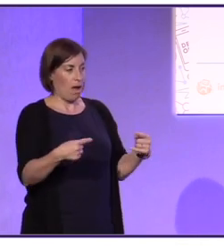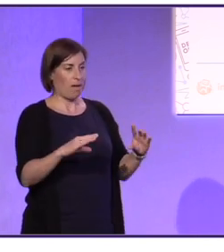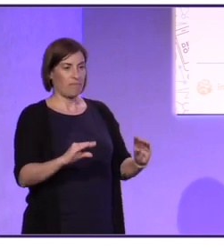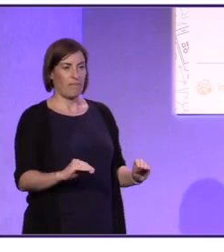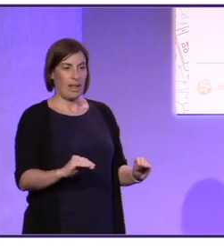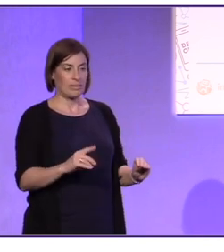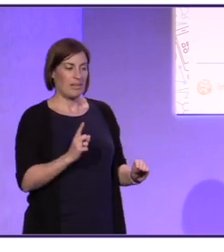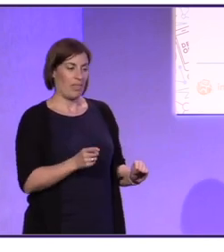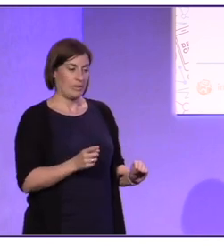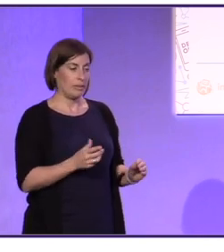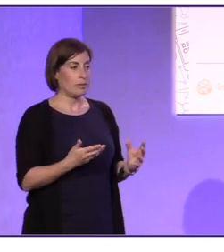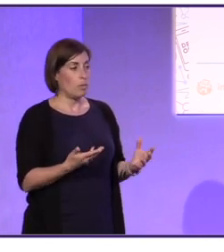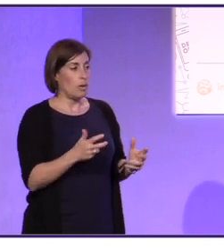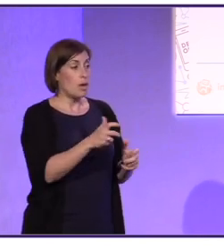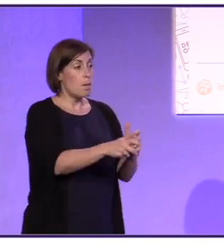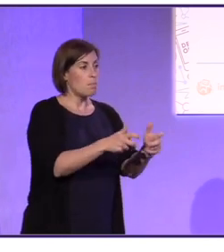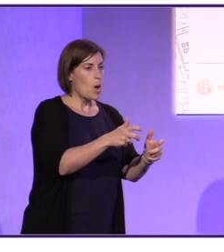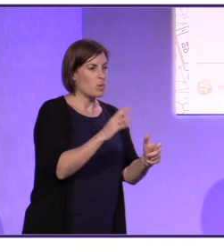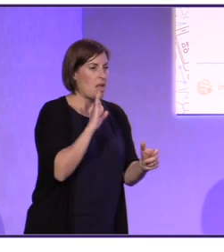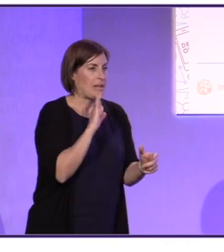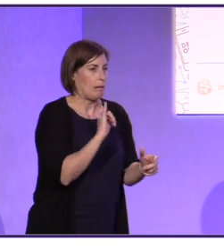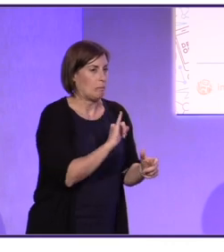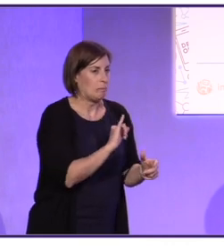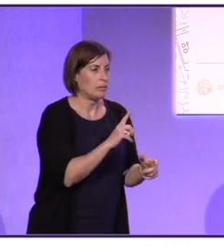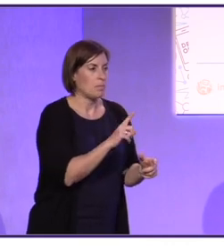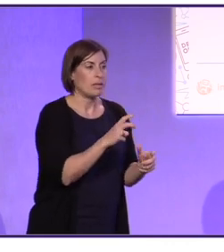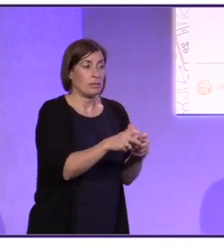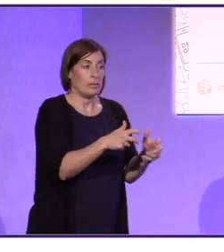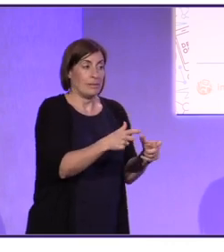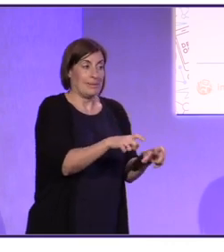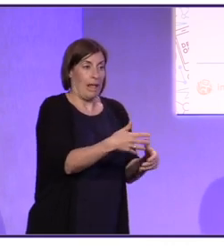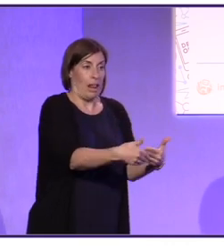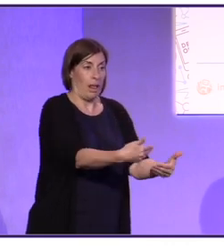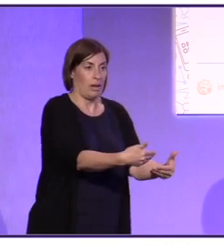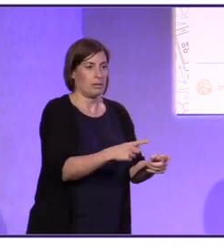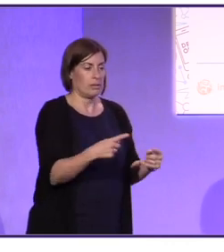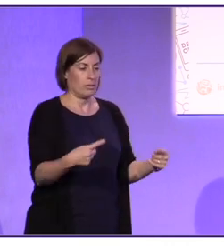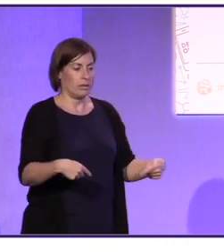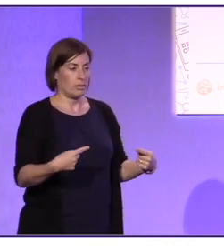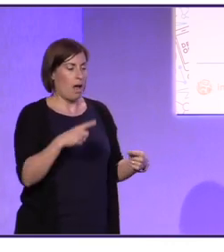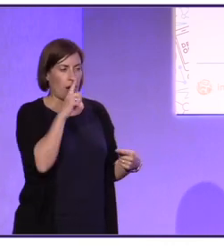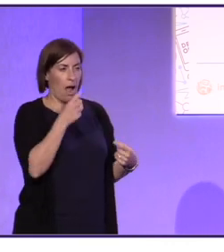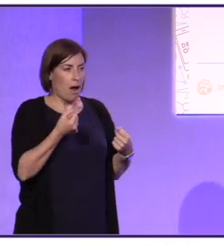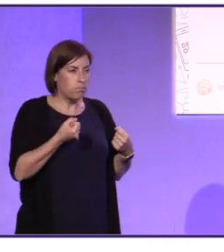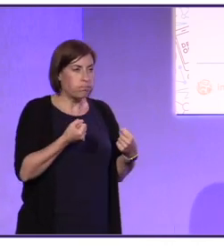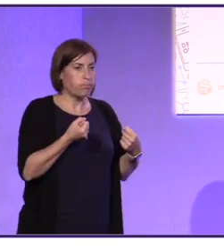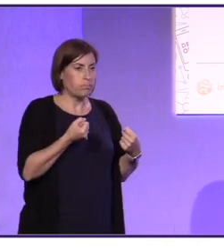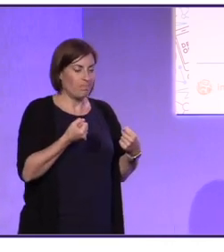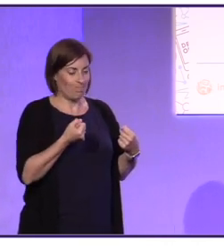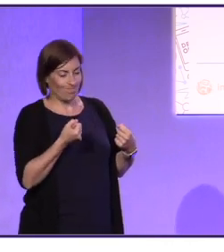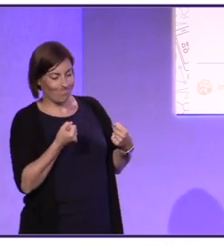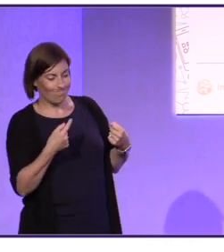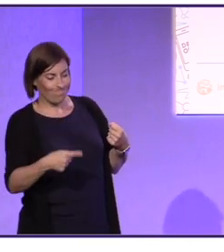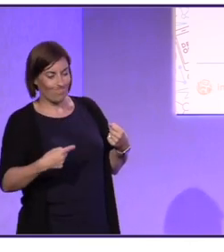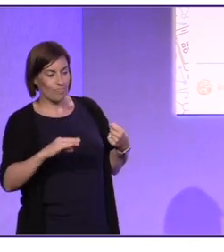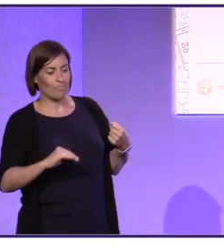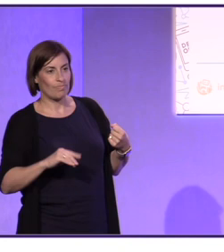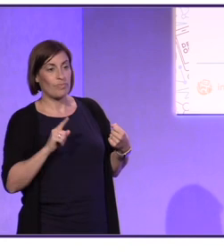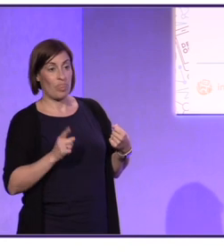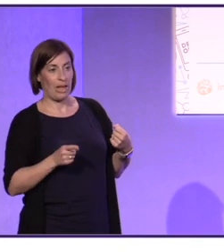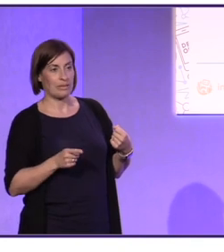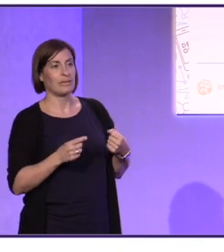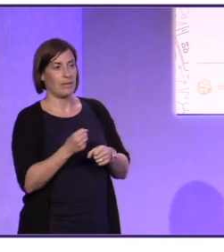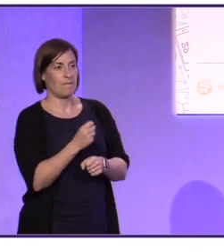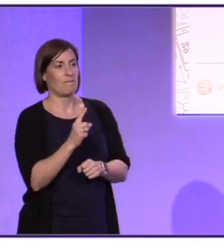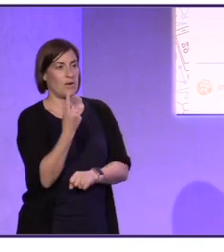The motor sounds a bit strange, but the flat tires are really the thing that's preventing you from using the car. So you just focus on that